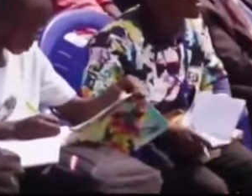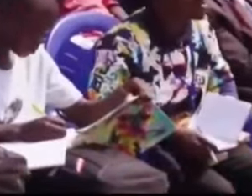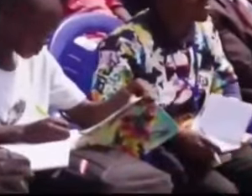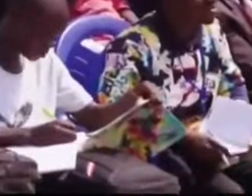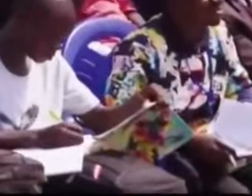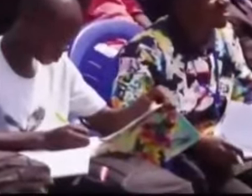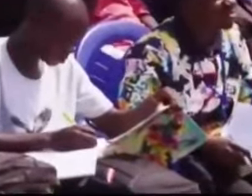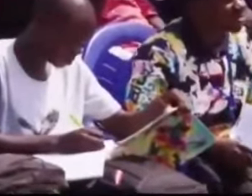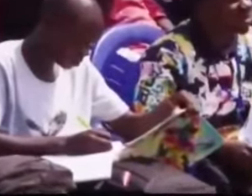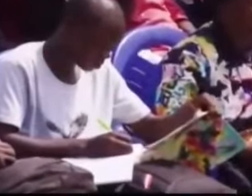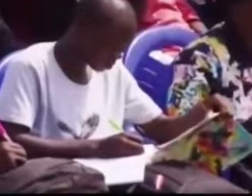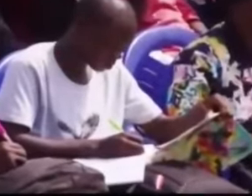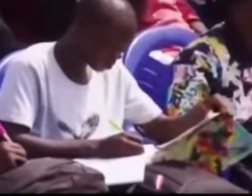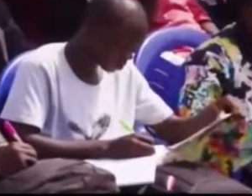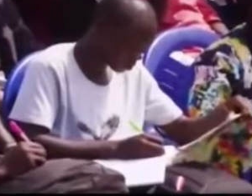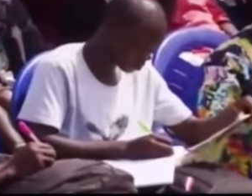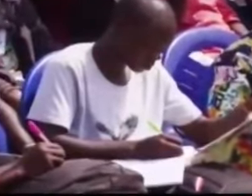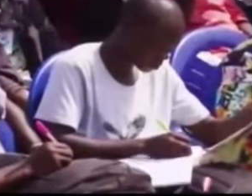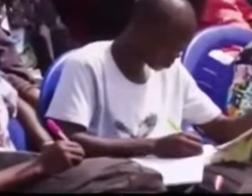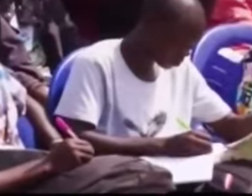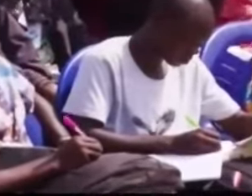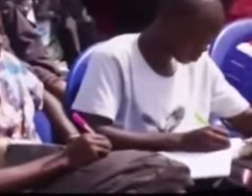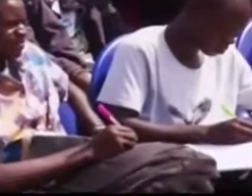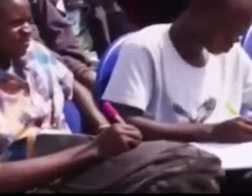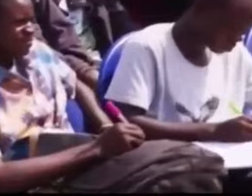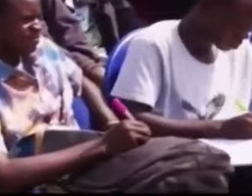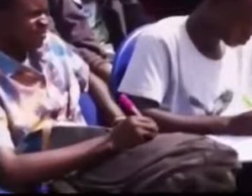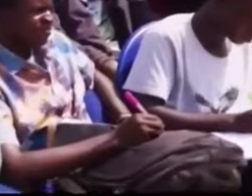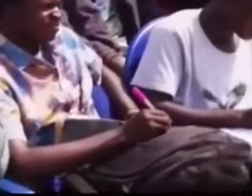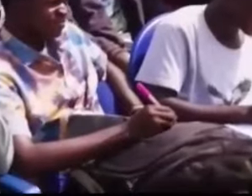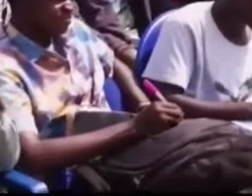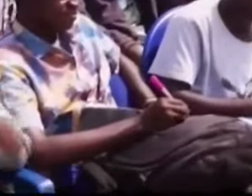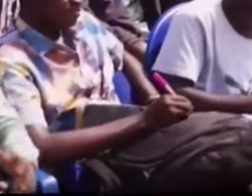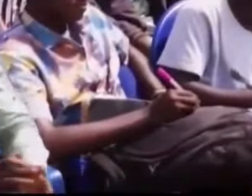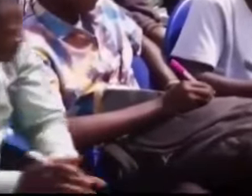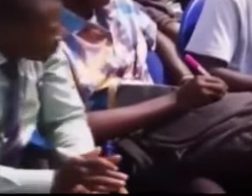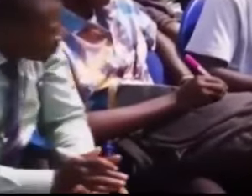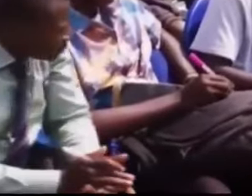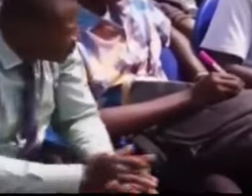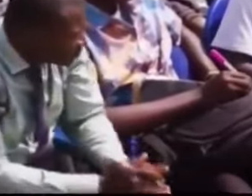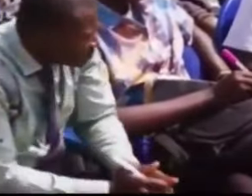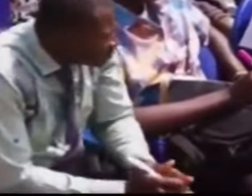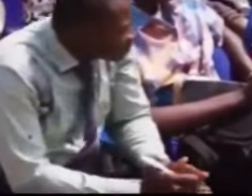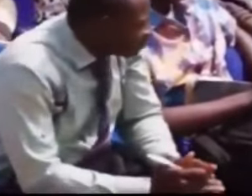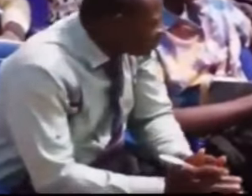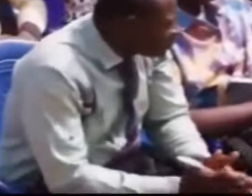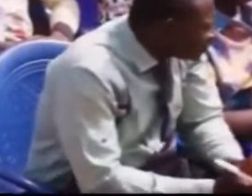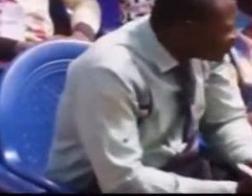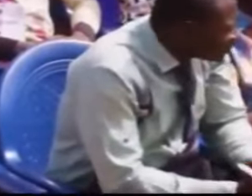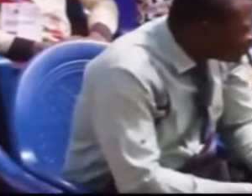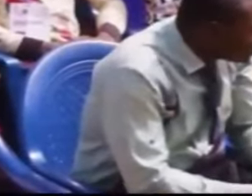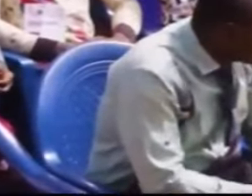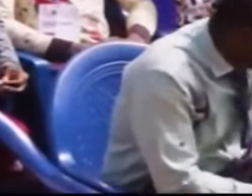your life at your own time. We will know you came, you saw, you